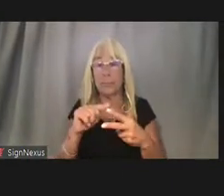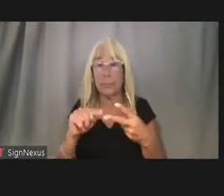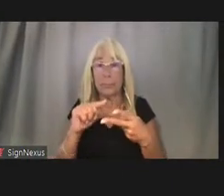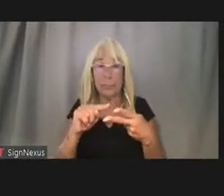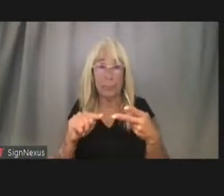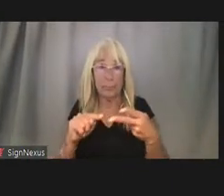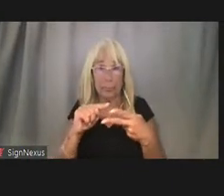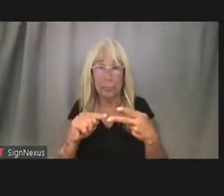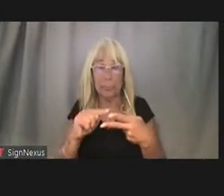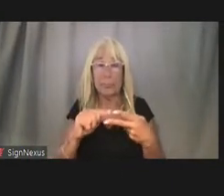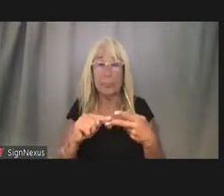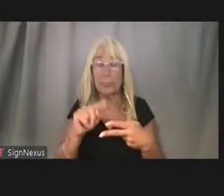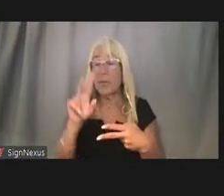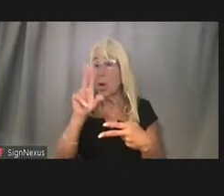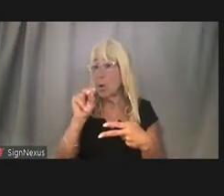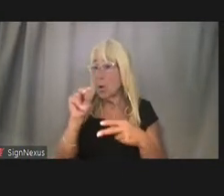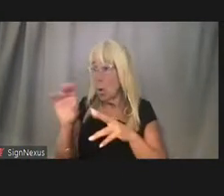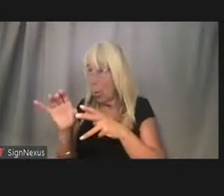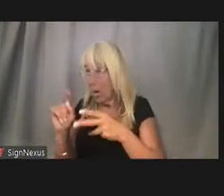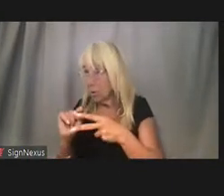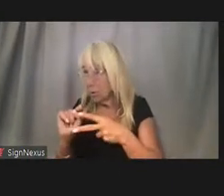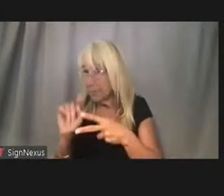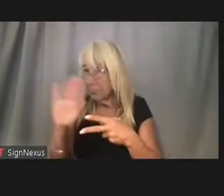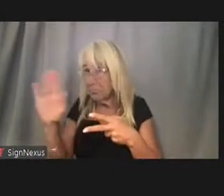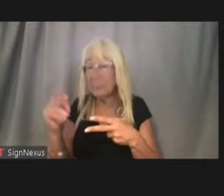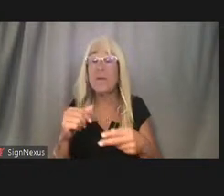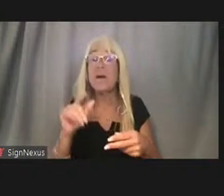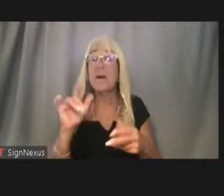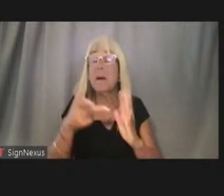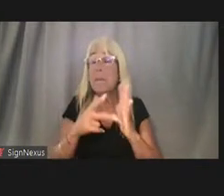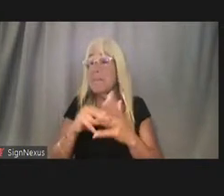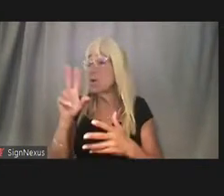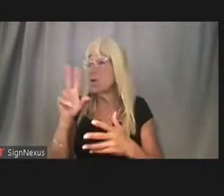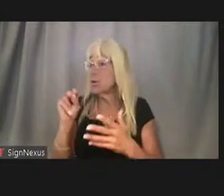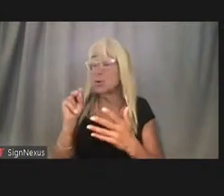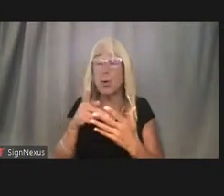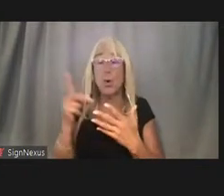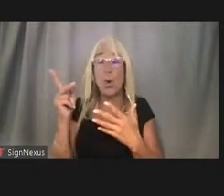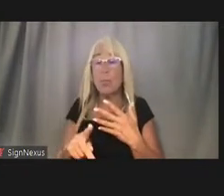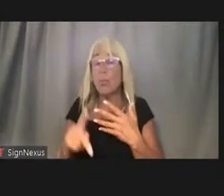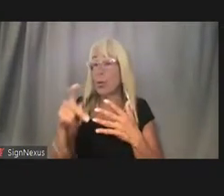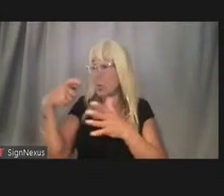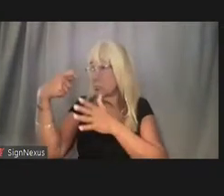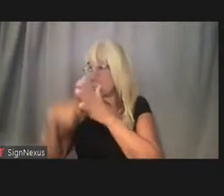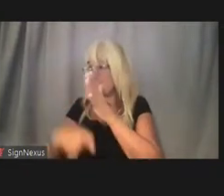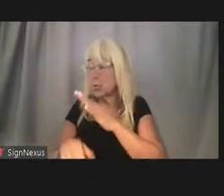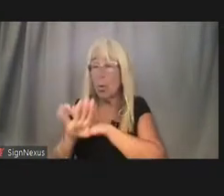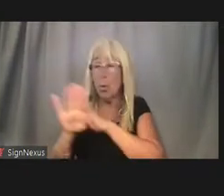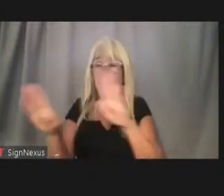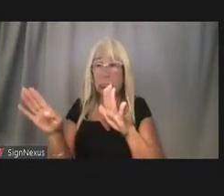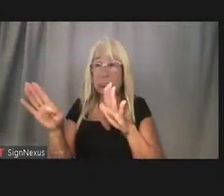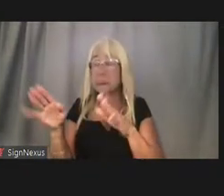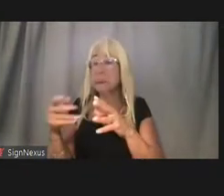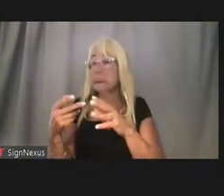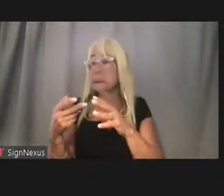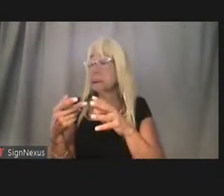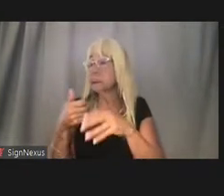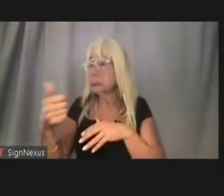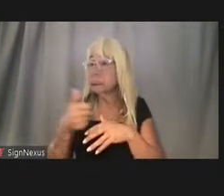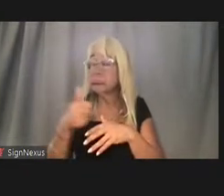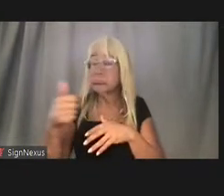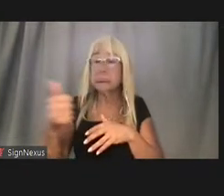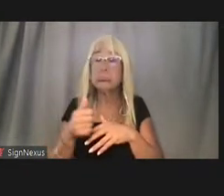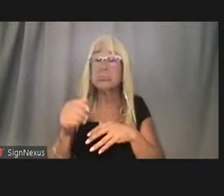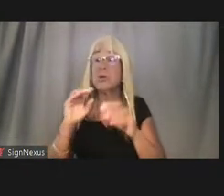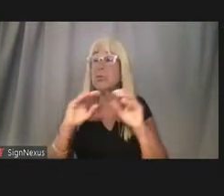assessment the no action alternative in which there is no program to tow vehicles in the Manhattan Central Business District No comprehensive plan to